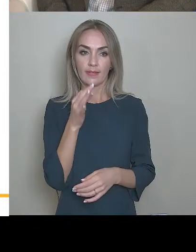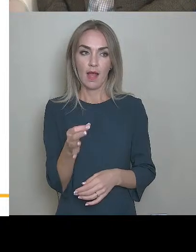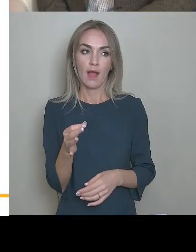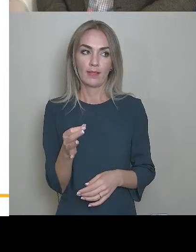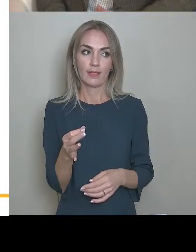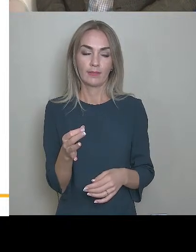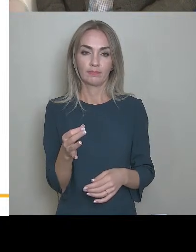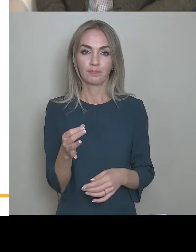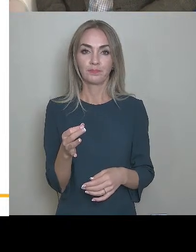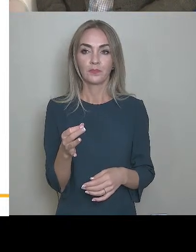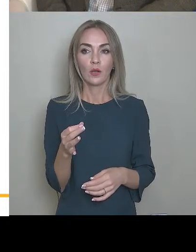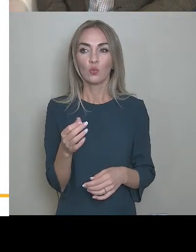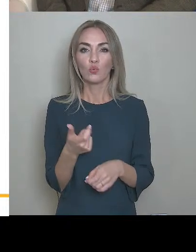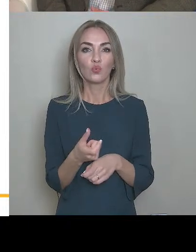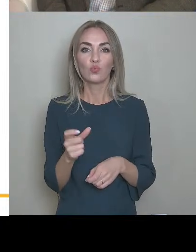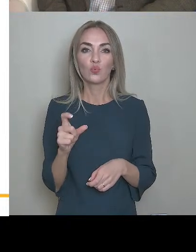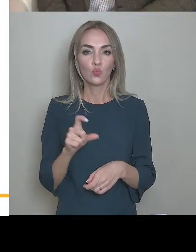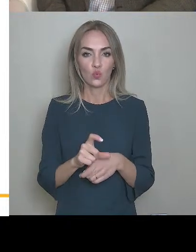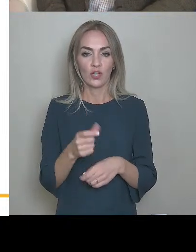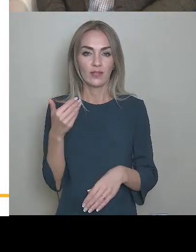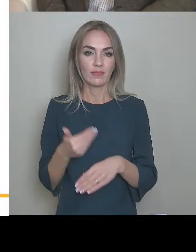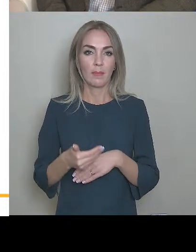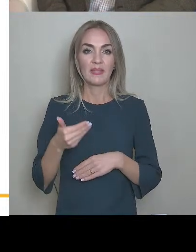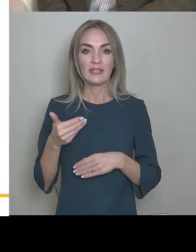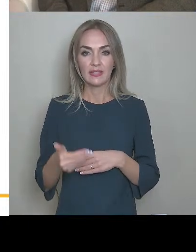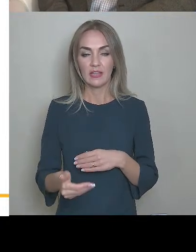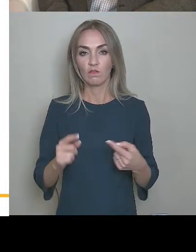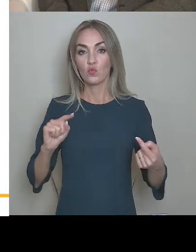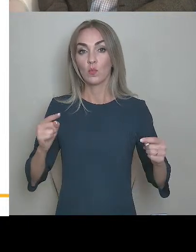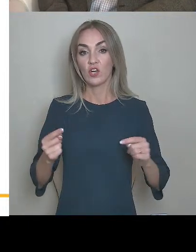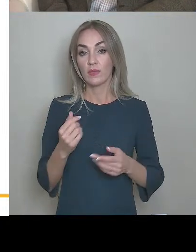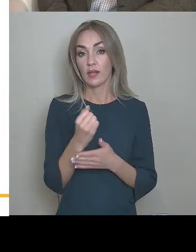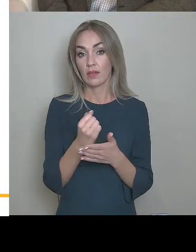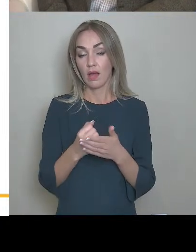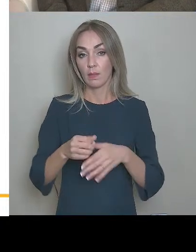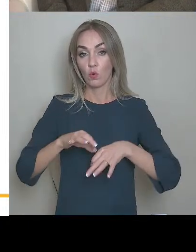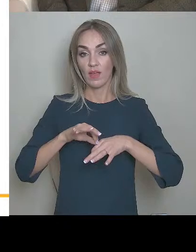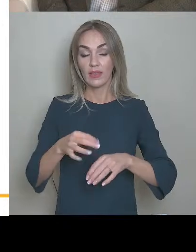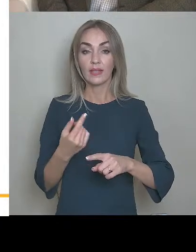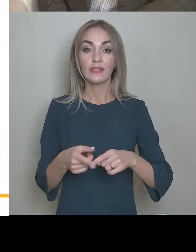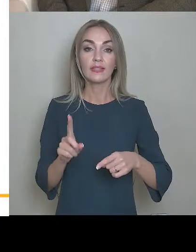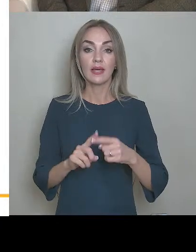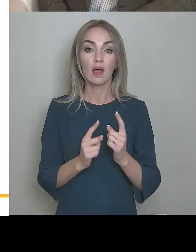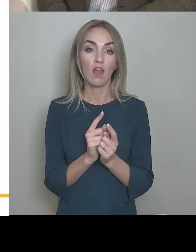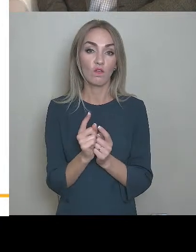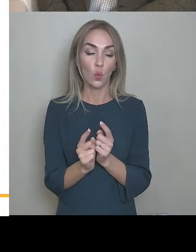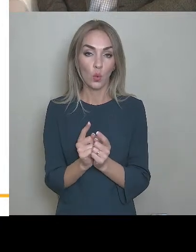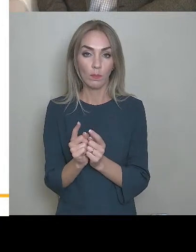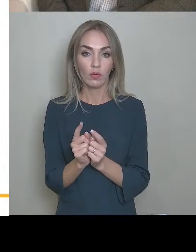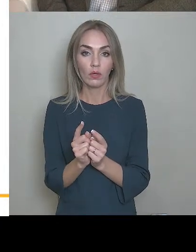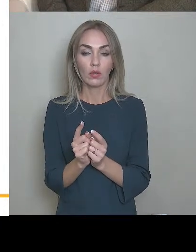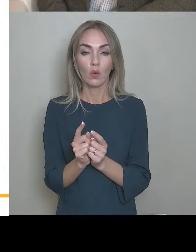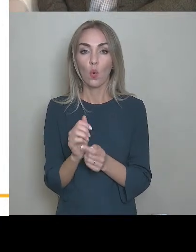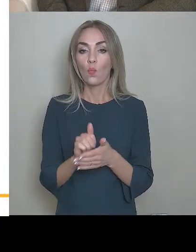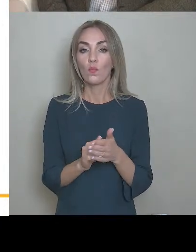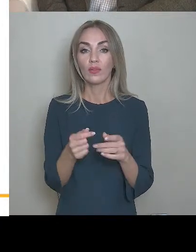it mildly, but quite late reforms